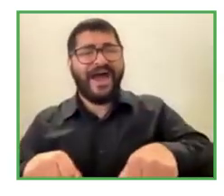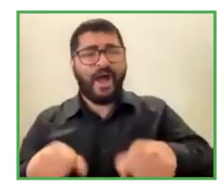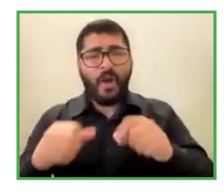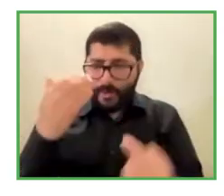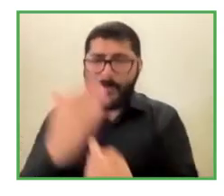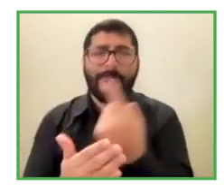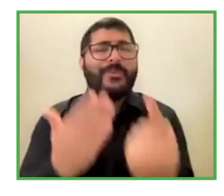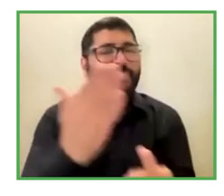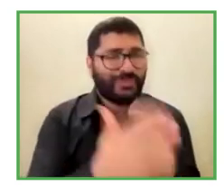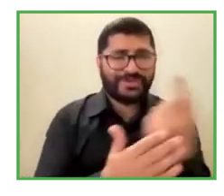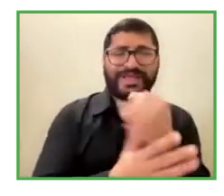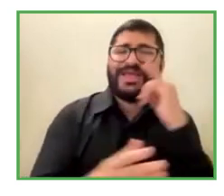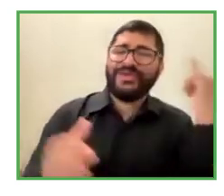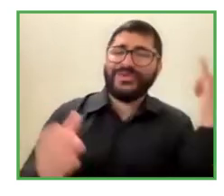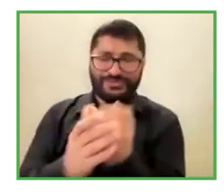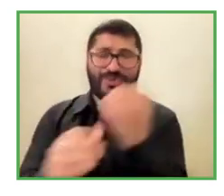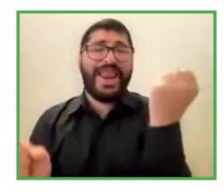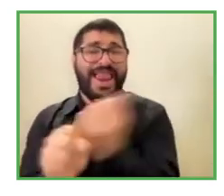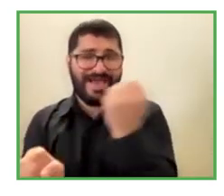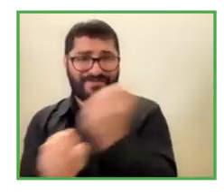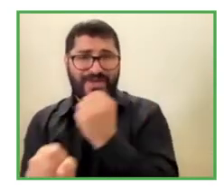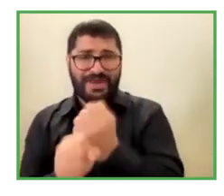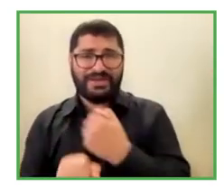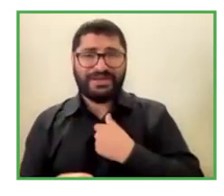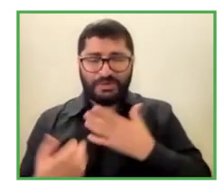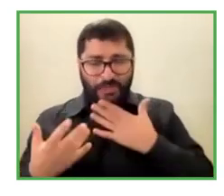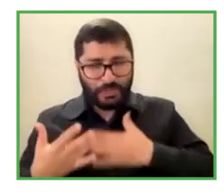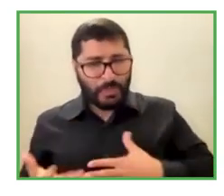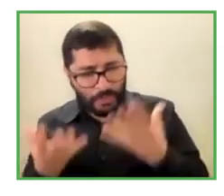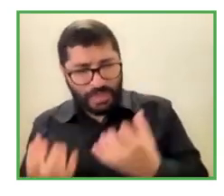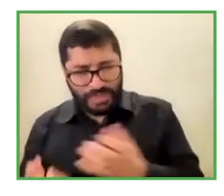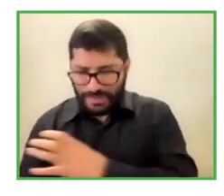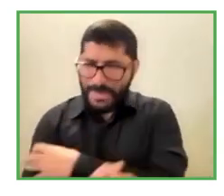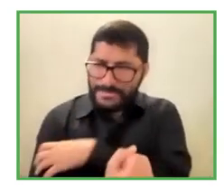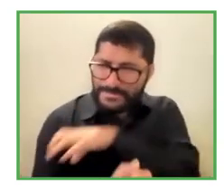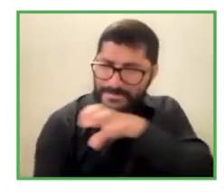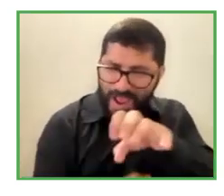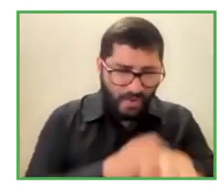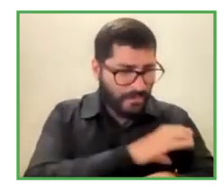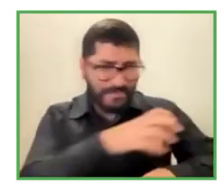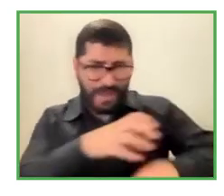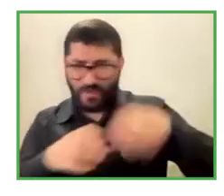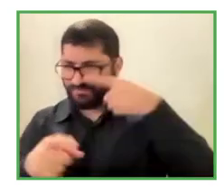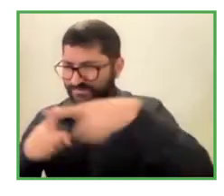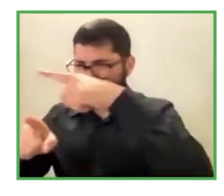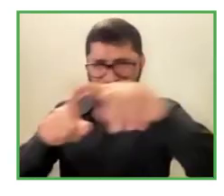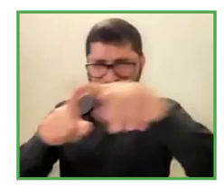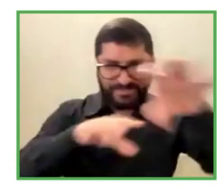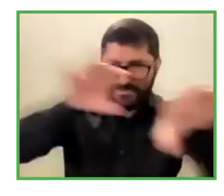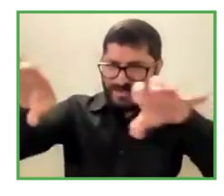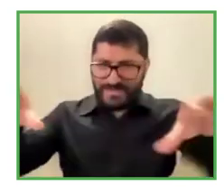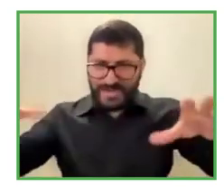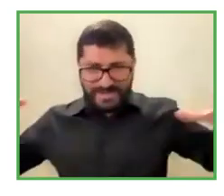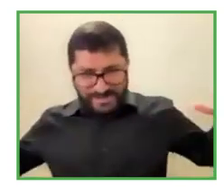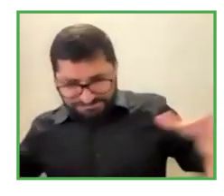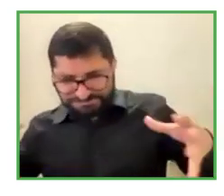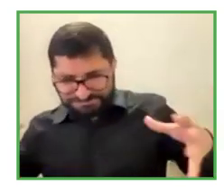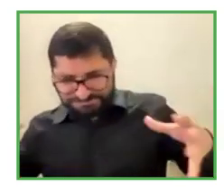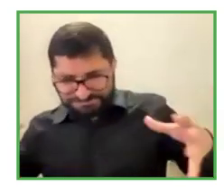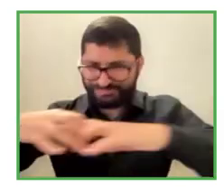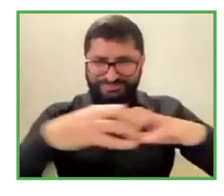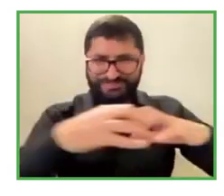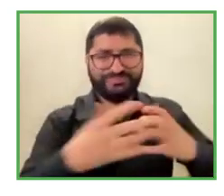strengthen these initiatives and strengthen the capabilities in the case of Fundación Luz and